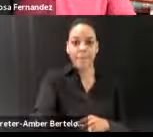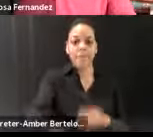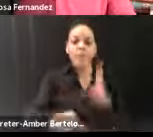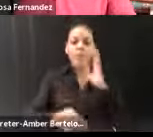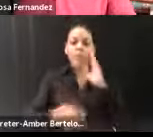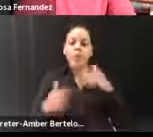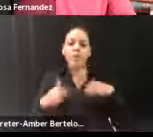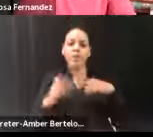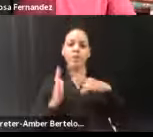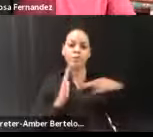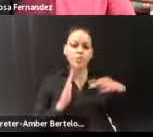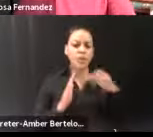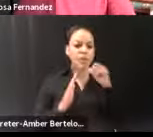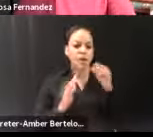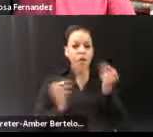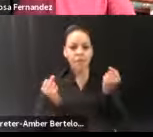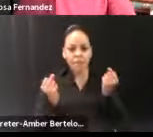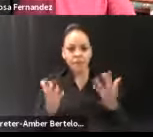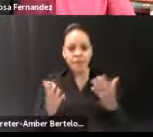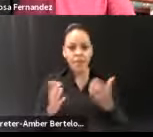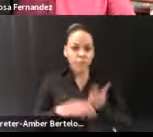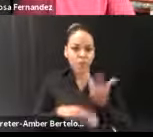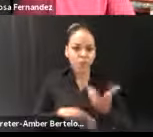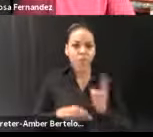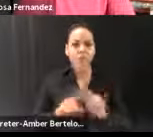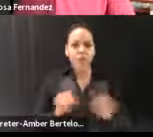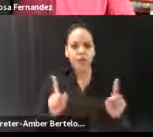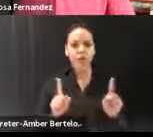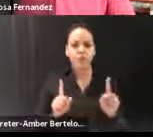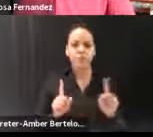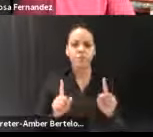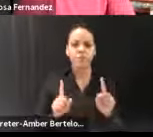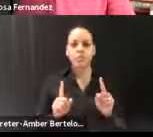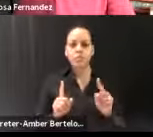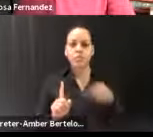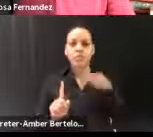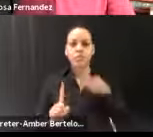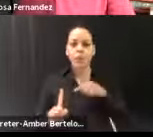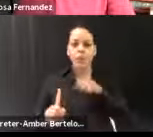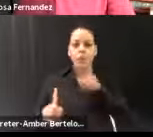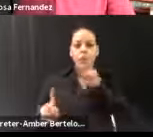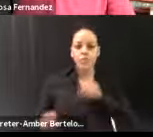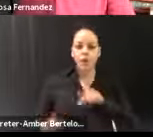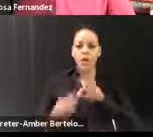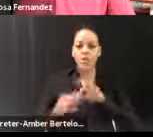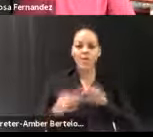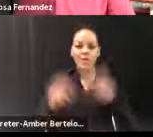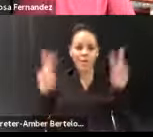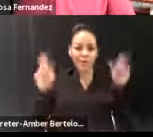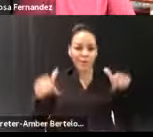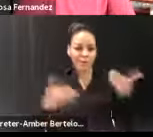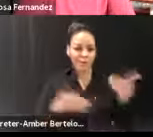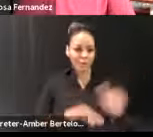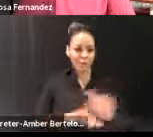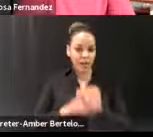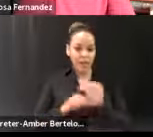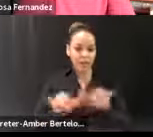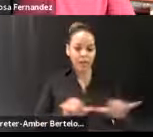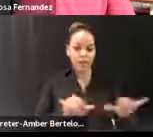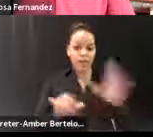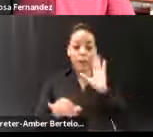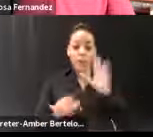poems, but they're all kind of sort of responding to the theme of this evening. And I'm going to